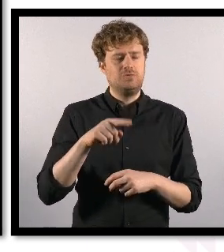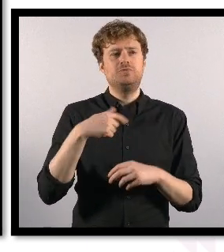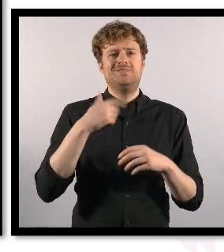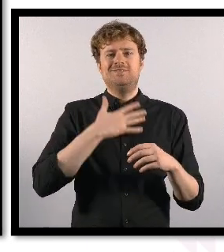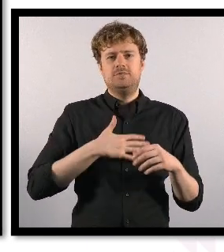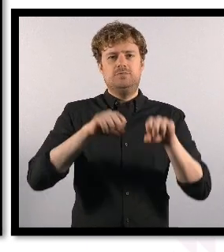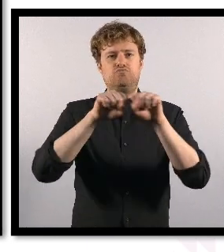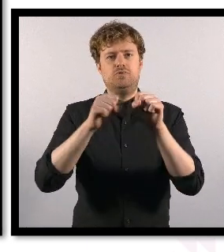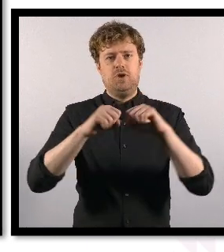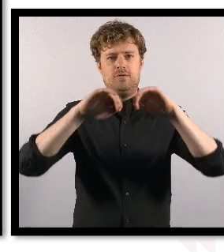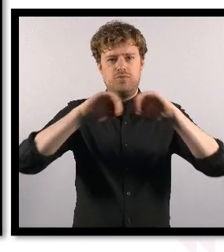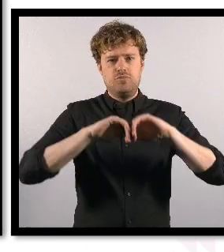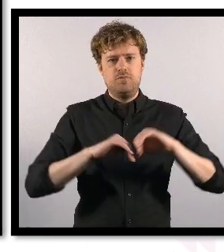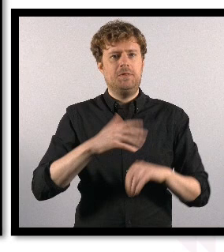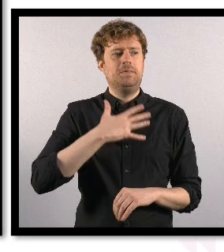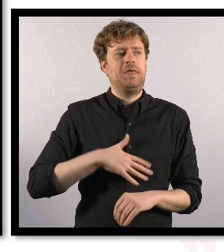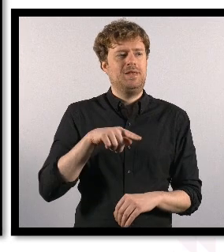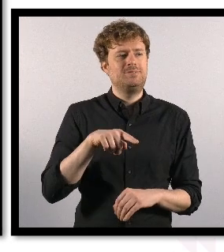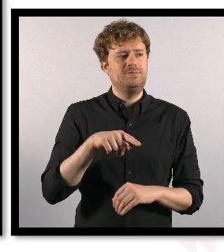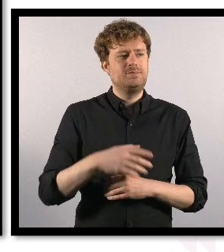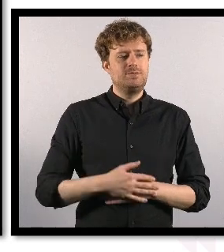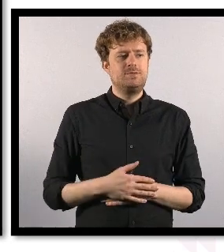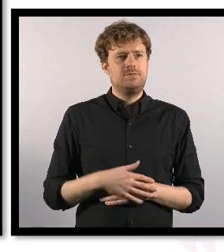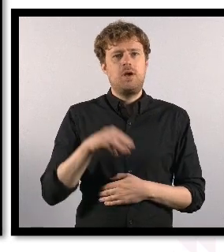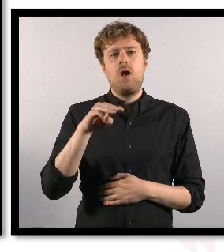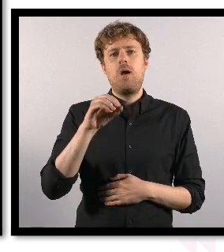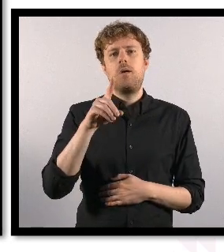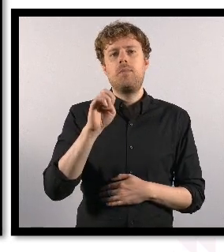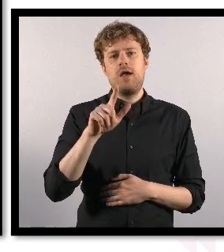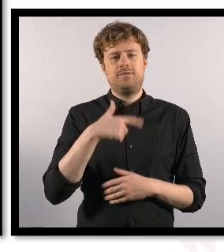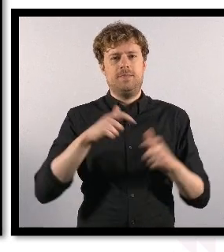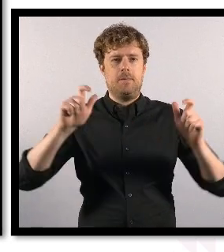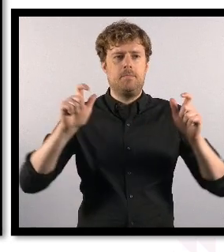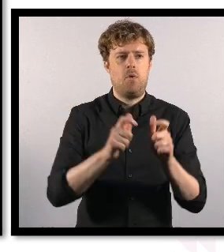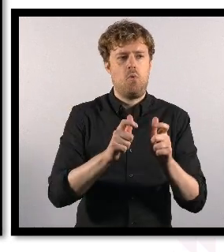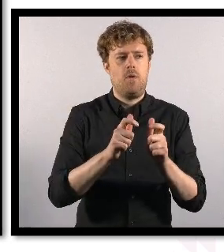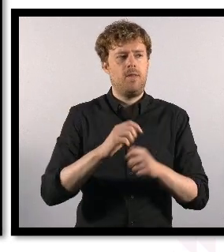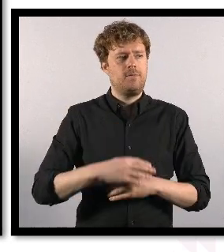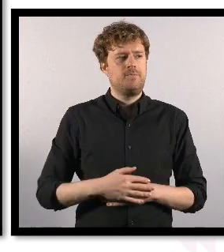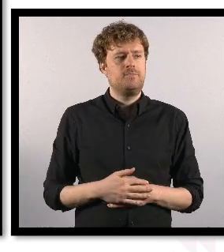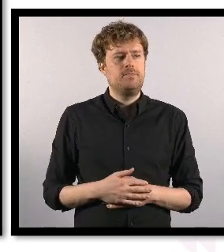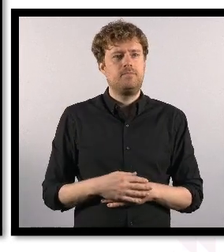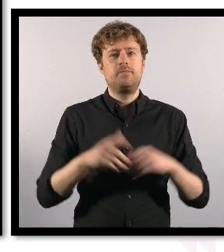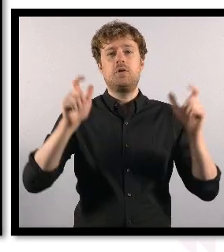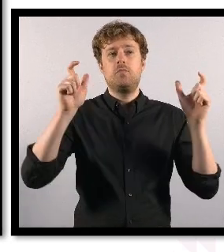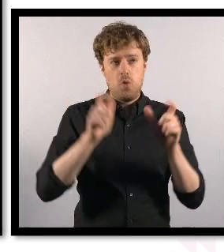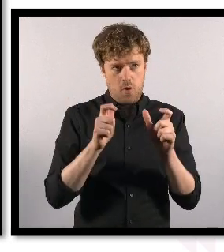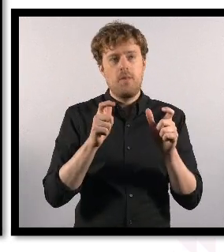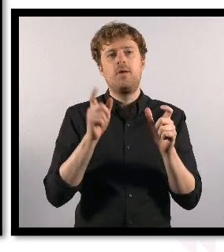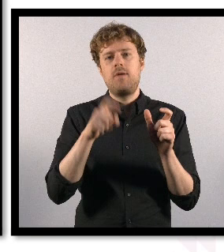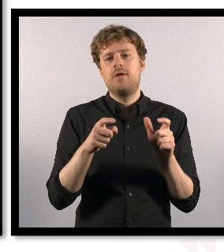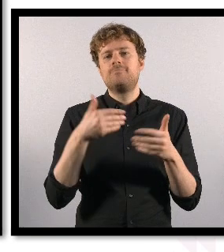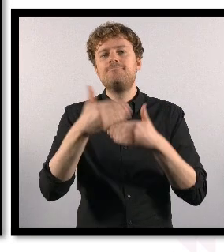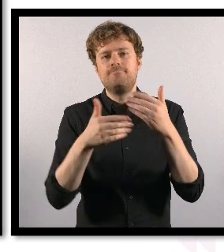models means orchestration. And we also want agents that are interacting with the various parts of the system, which